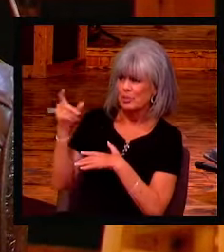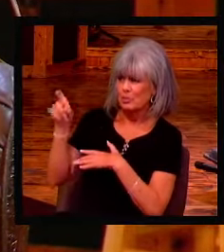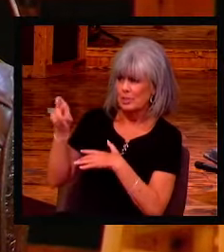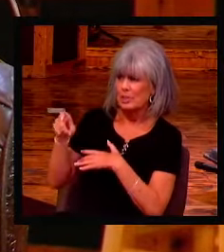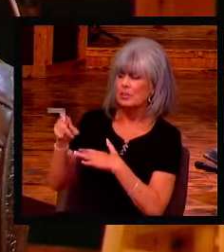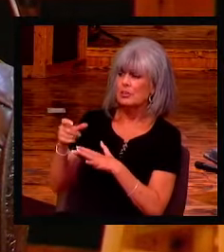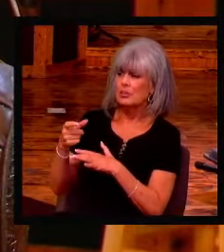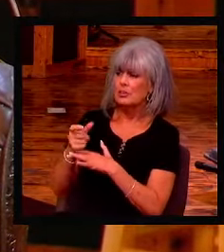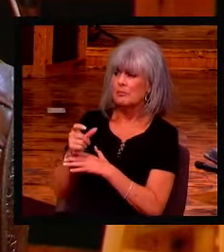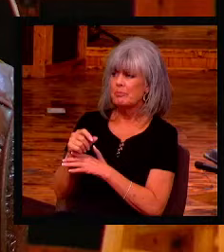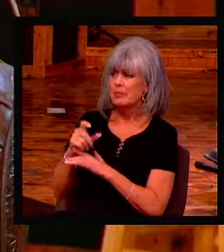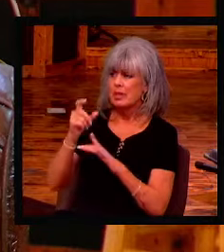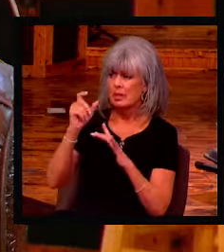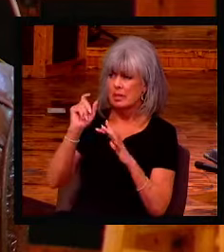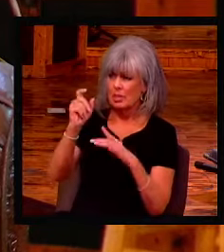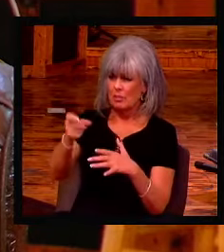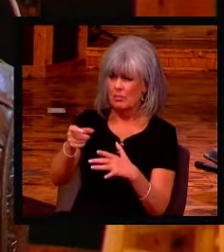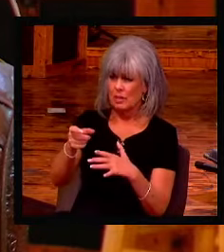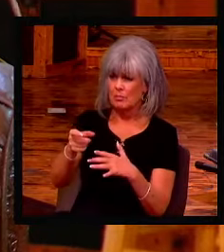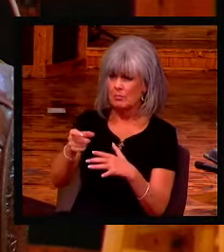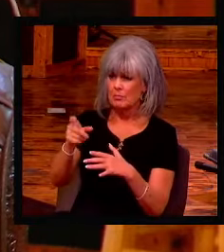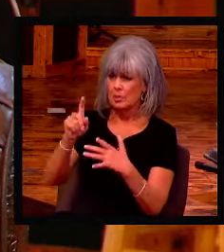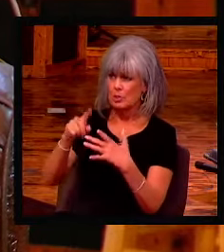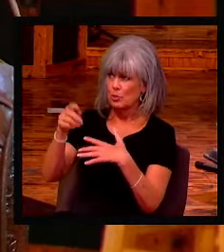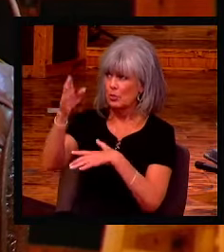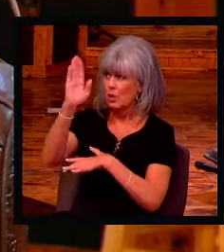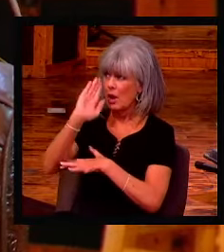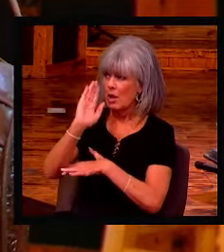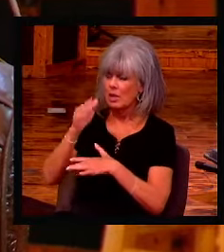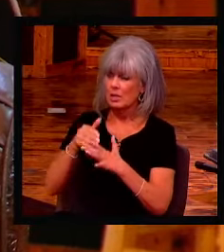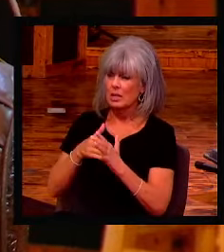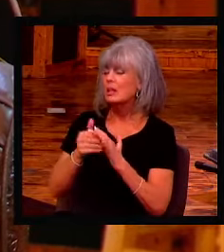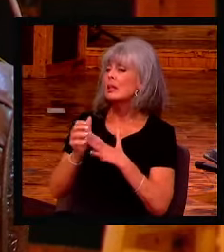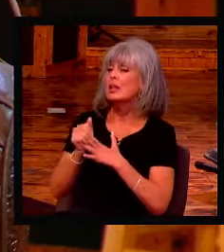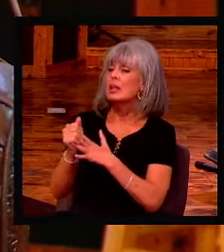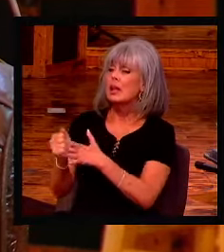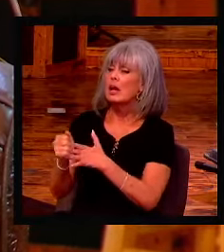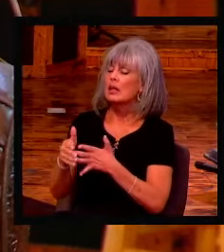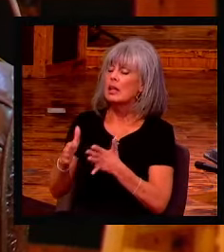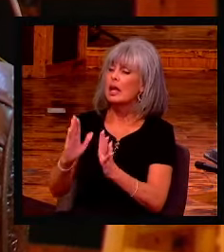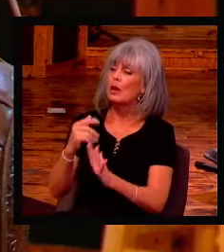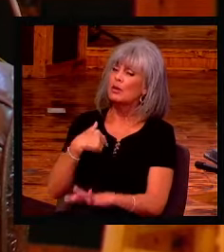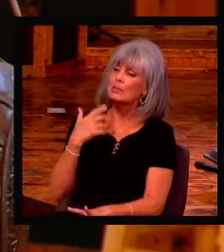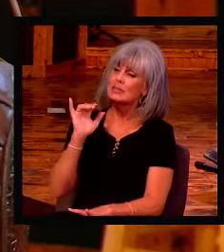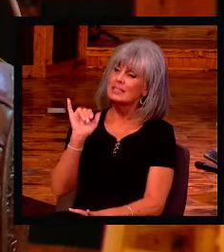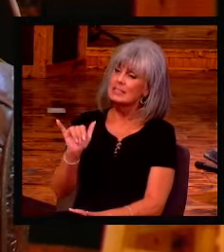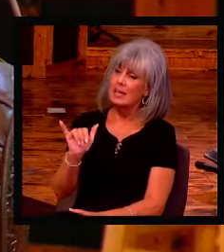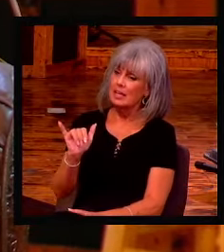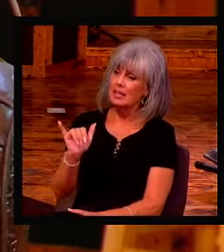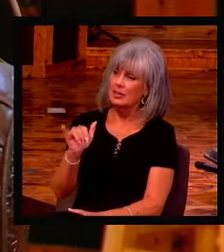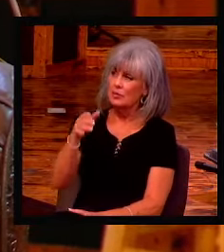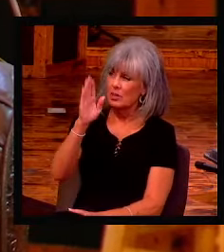need to give him to God and let him stay with God so that his confusion will go away.